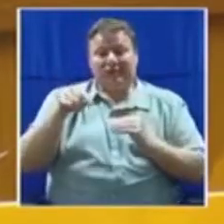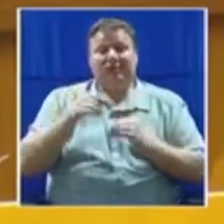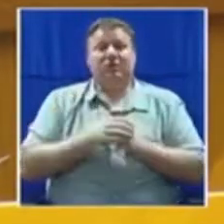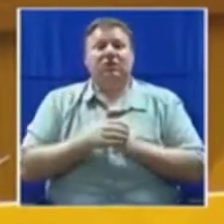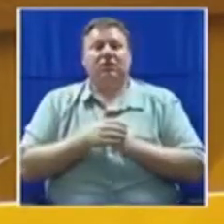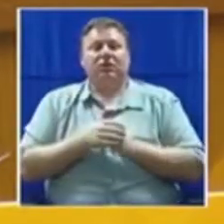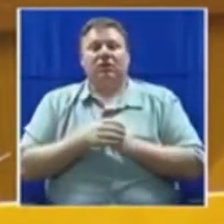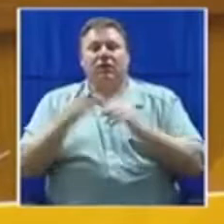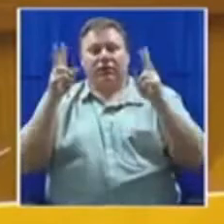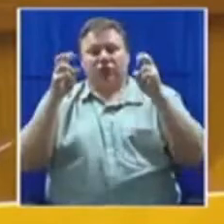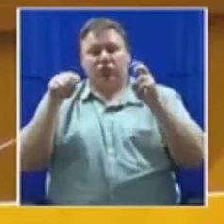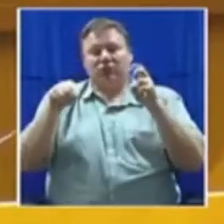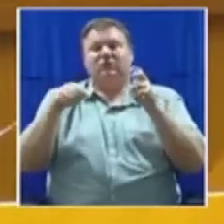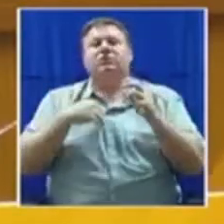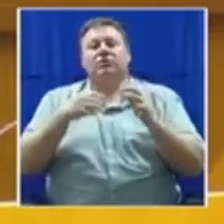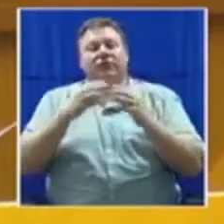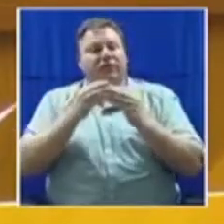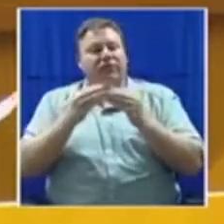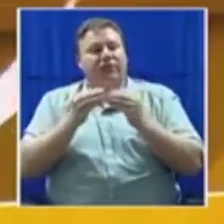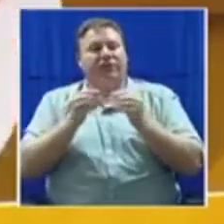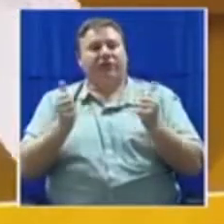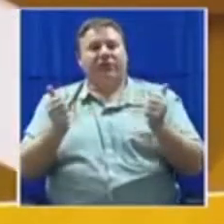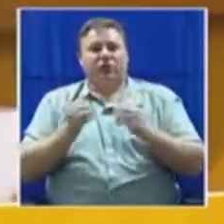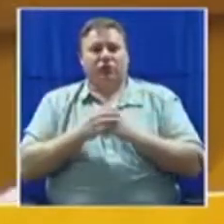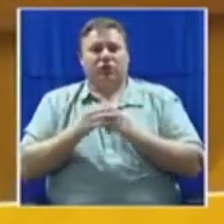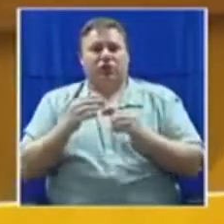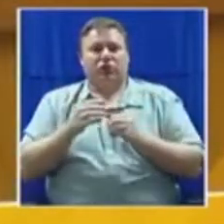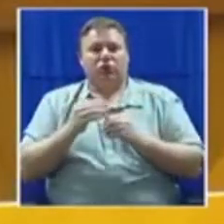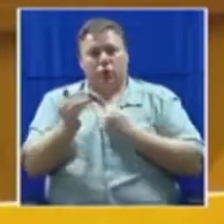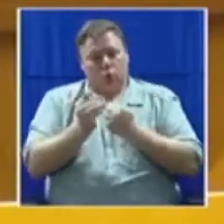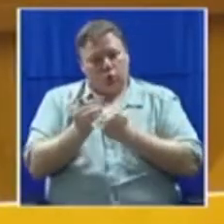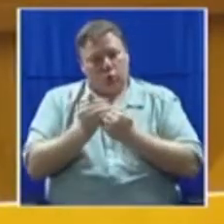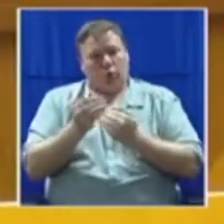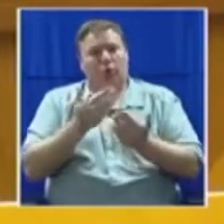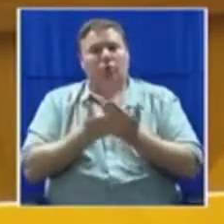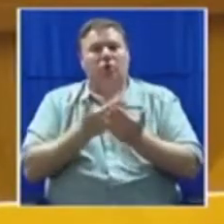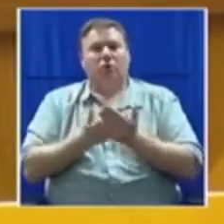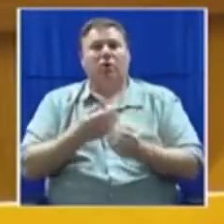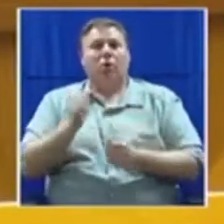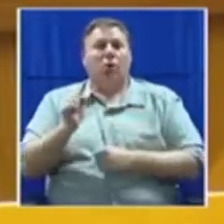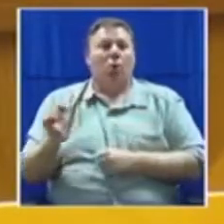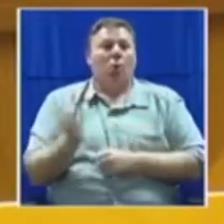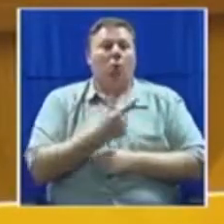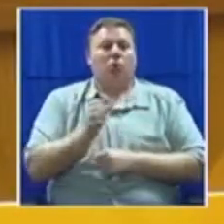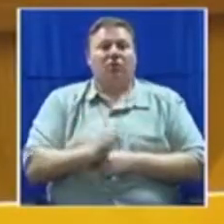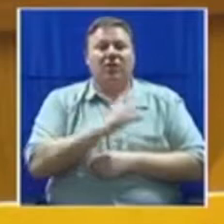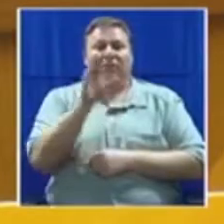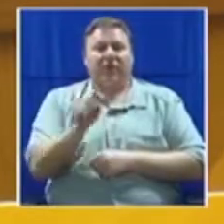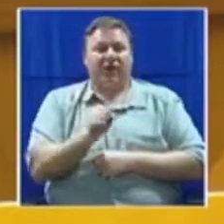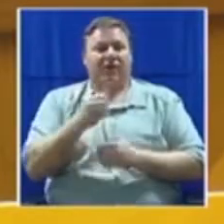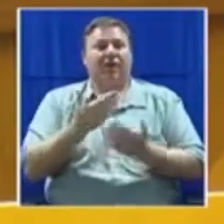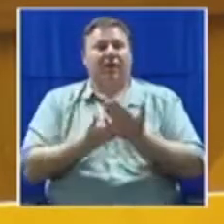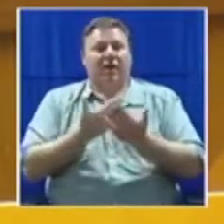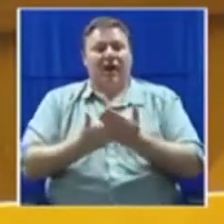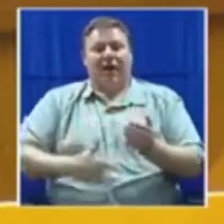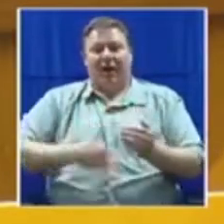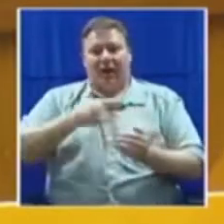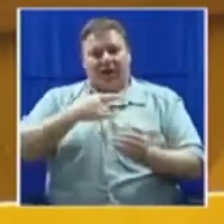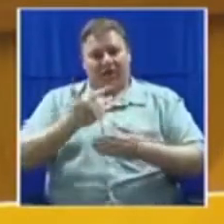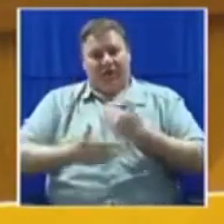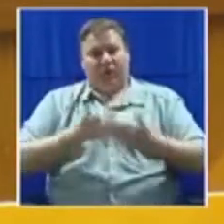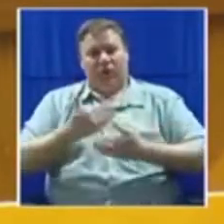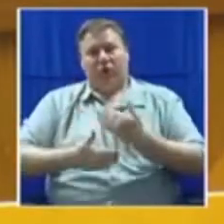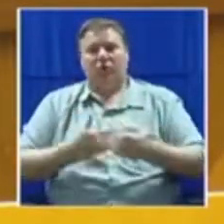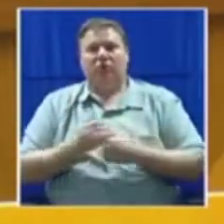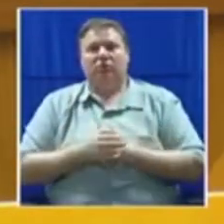as soon as possible so that all of us as South Africans can get on with our lives and we can get